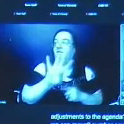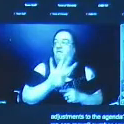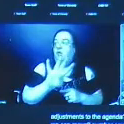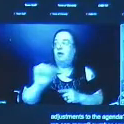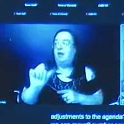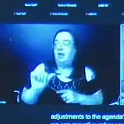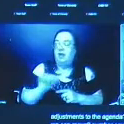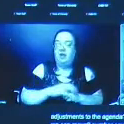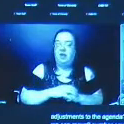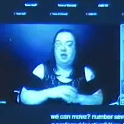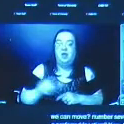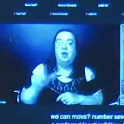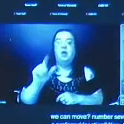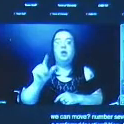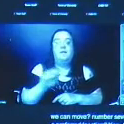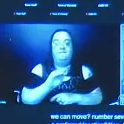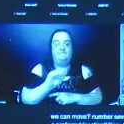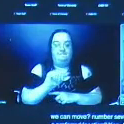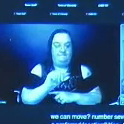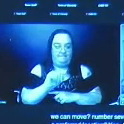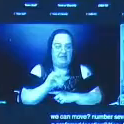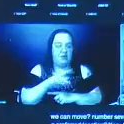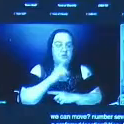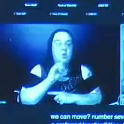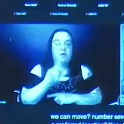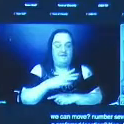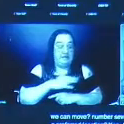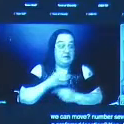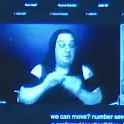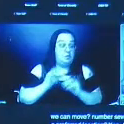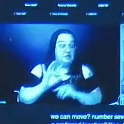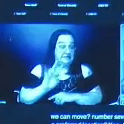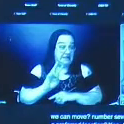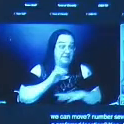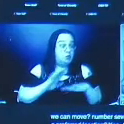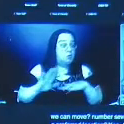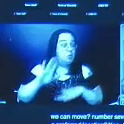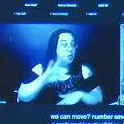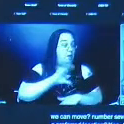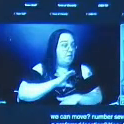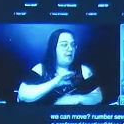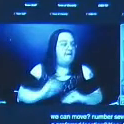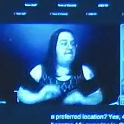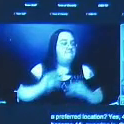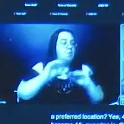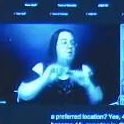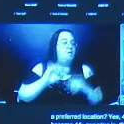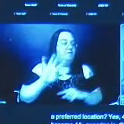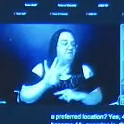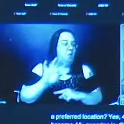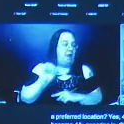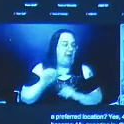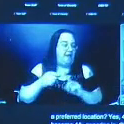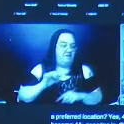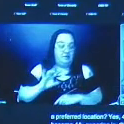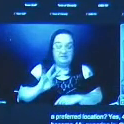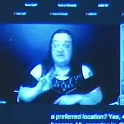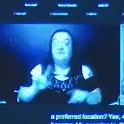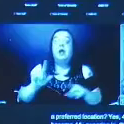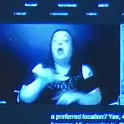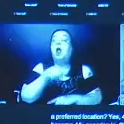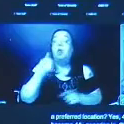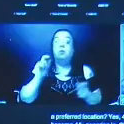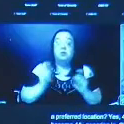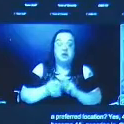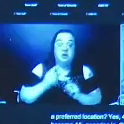7 would become 4A, swearing in. Okay, any other adjustments sought to the agenda? Yes,